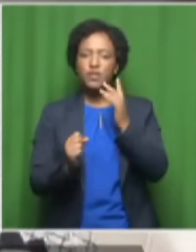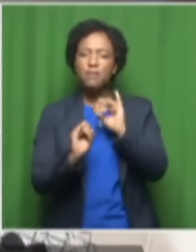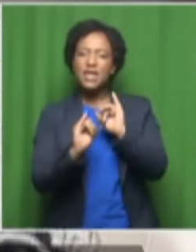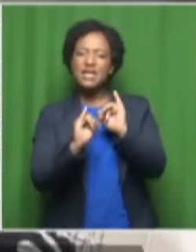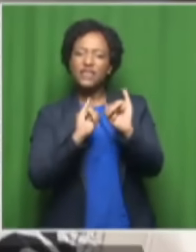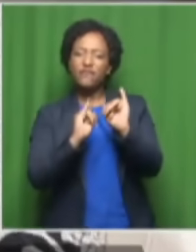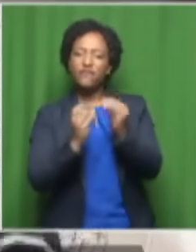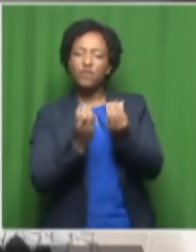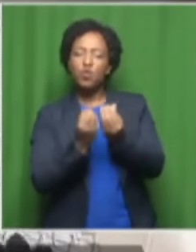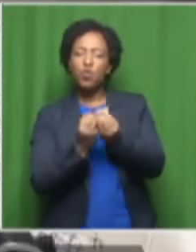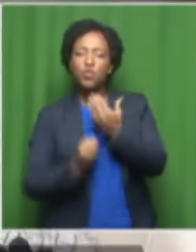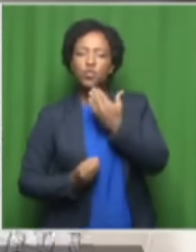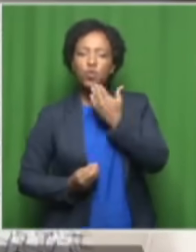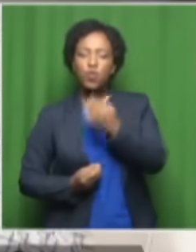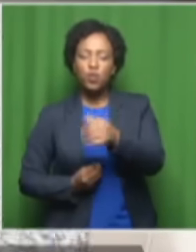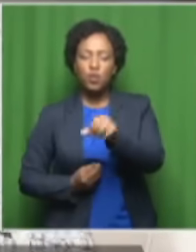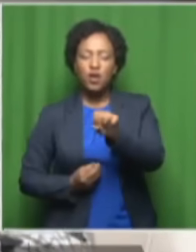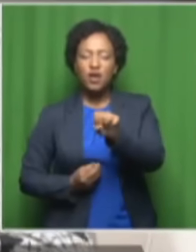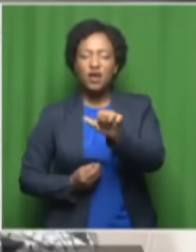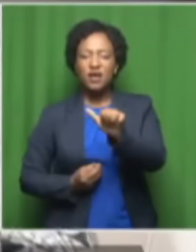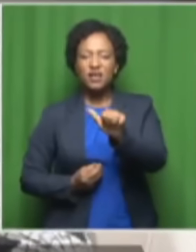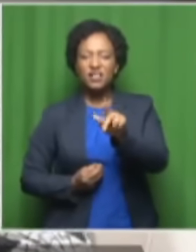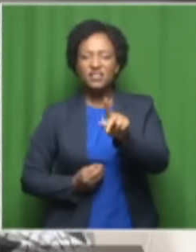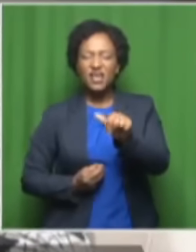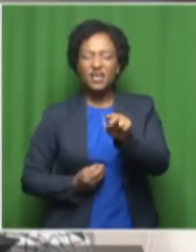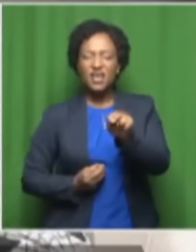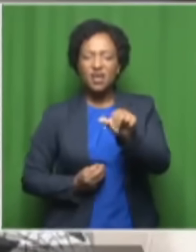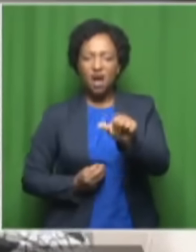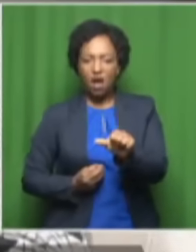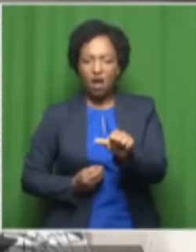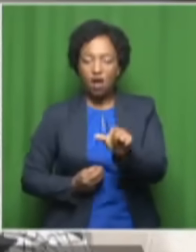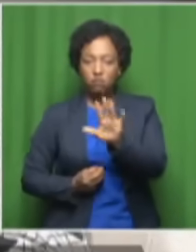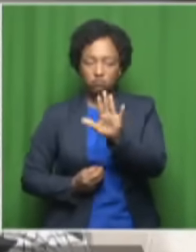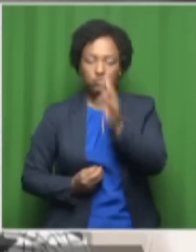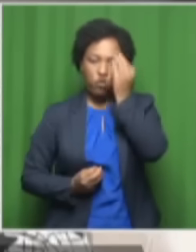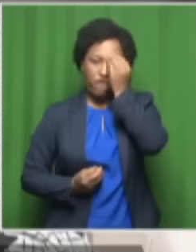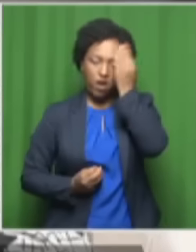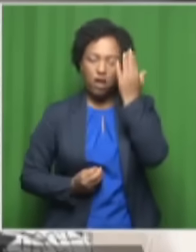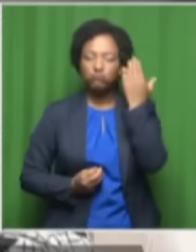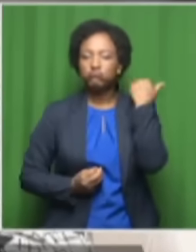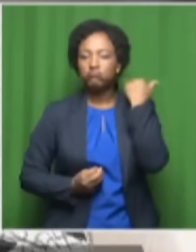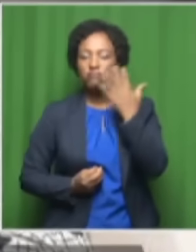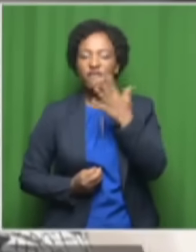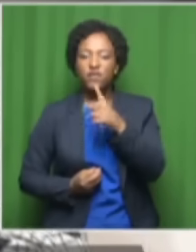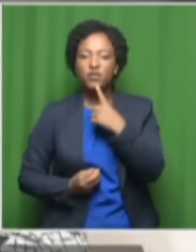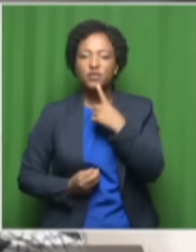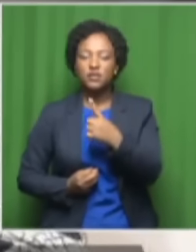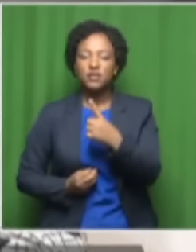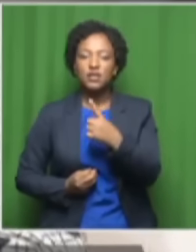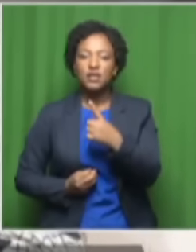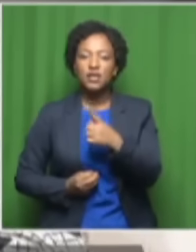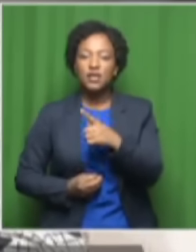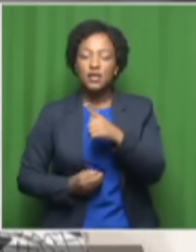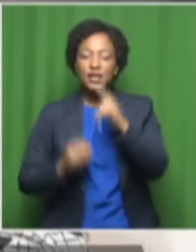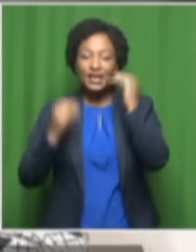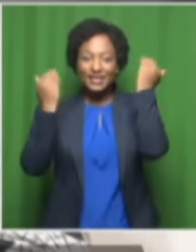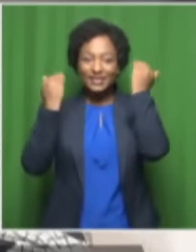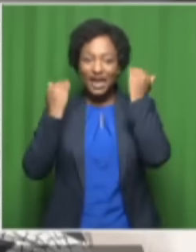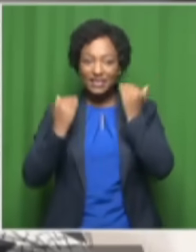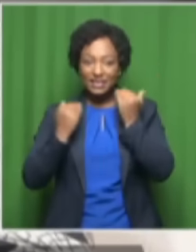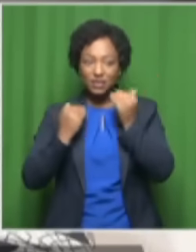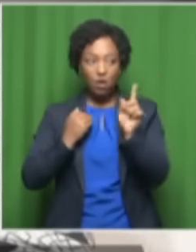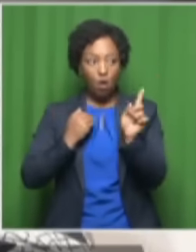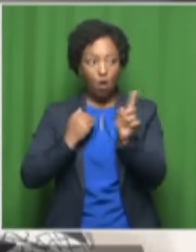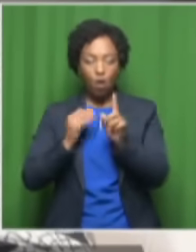forget one important thing. Those 15 judges, their jobs are on the line. They are